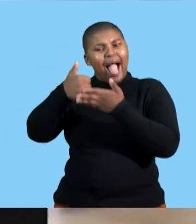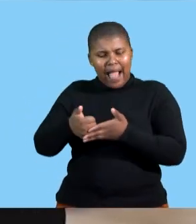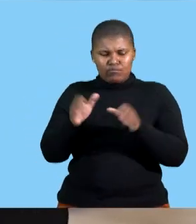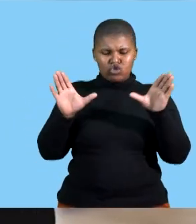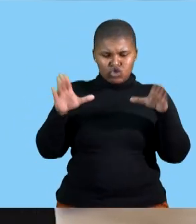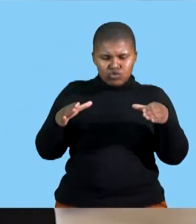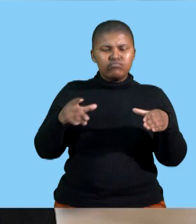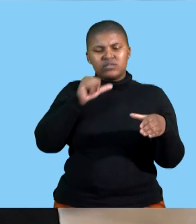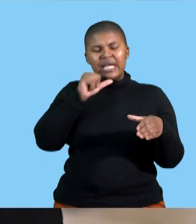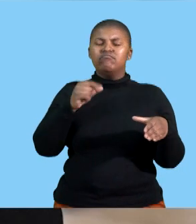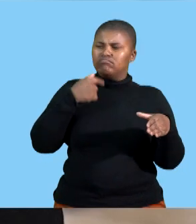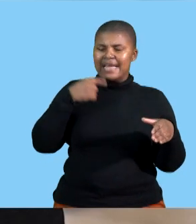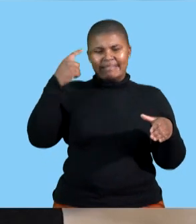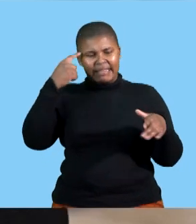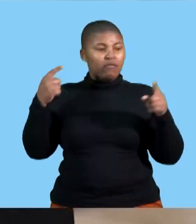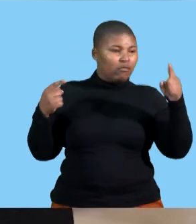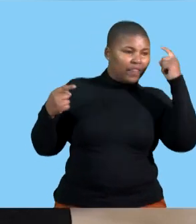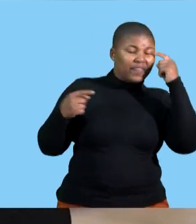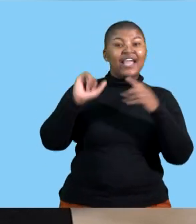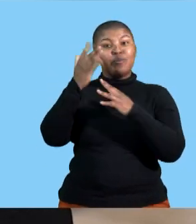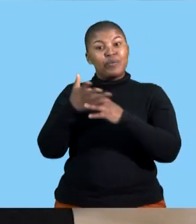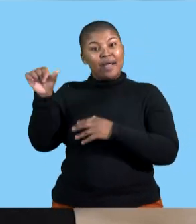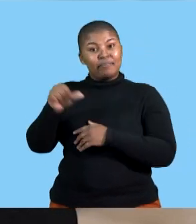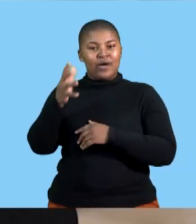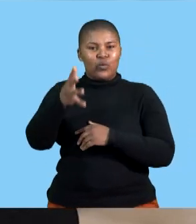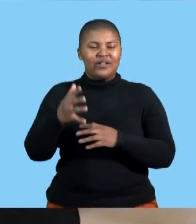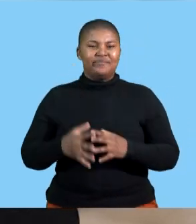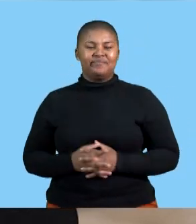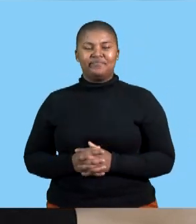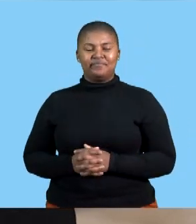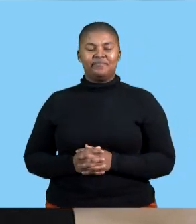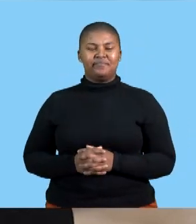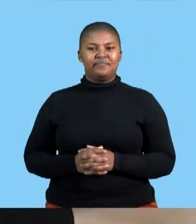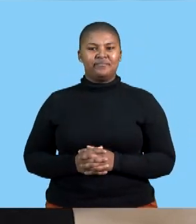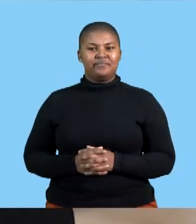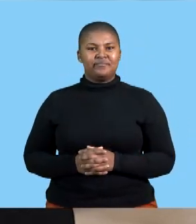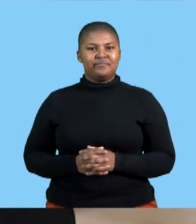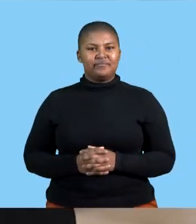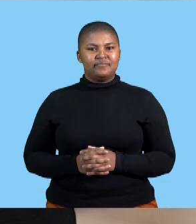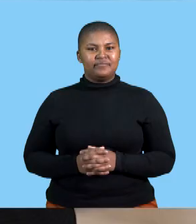end. Let us go for a quick ad break and we will be back to wrap up our lesson.